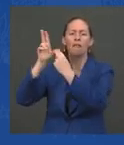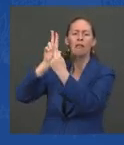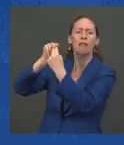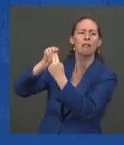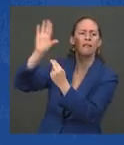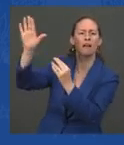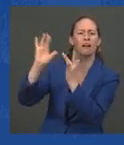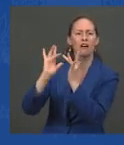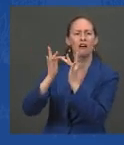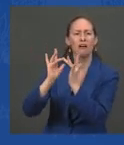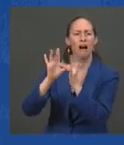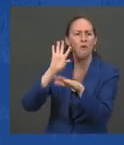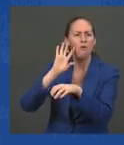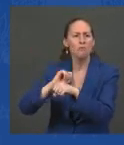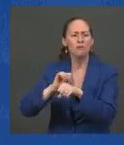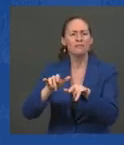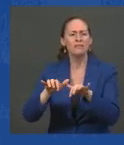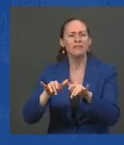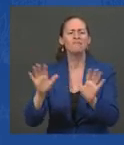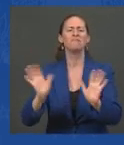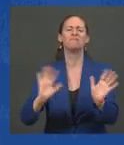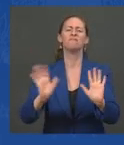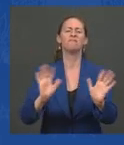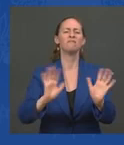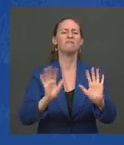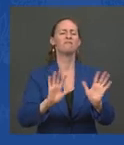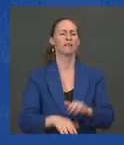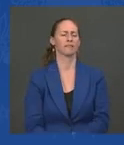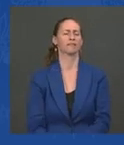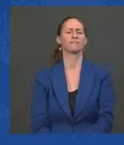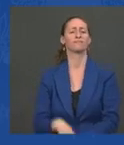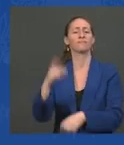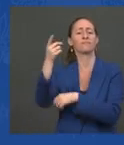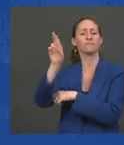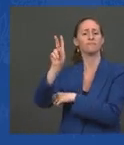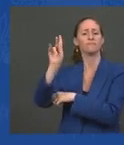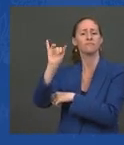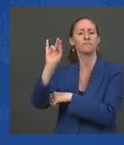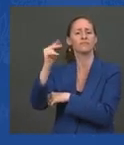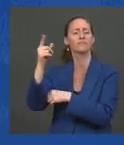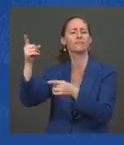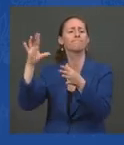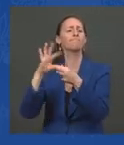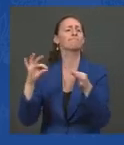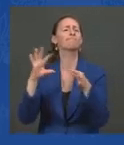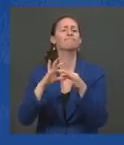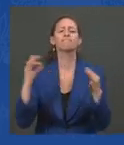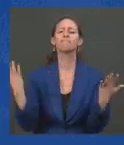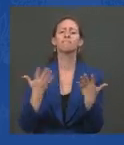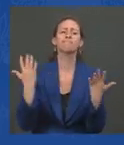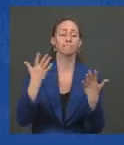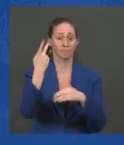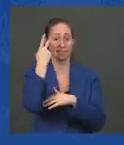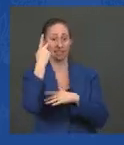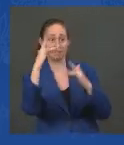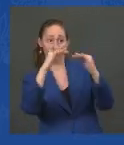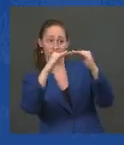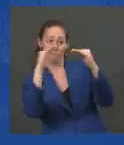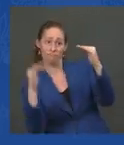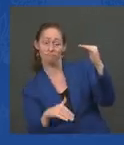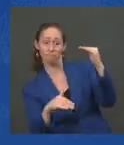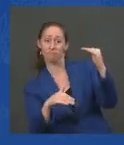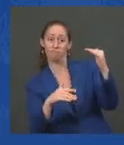going on. Dr. King said, of all the forms of inequity, injustice in health care is the